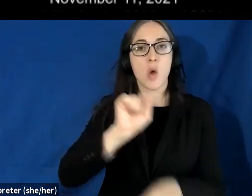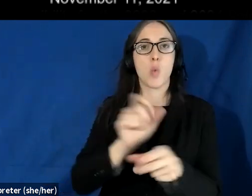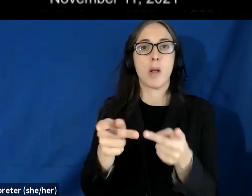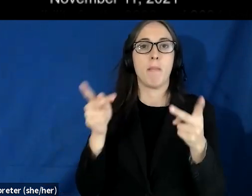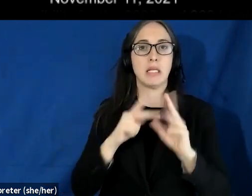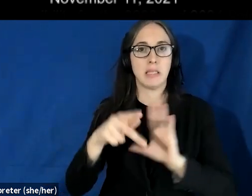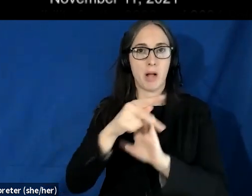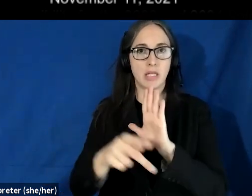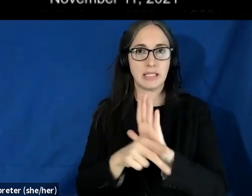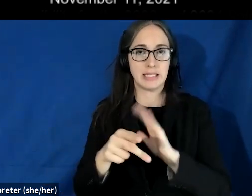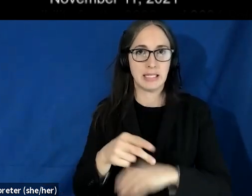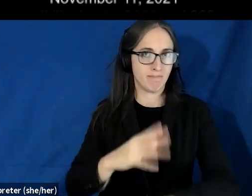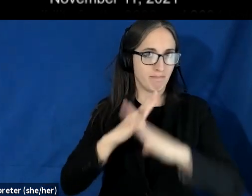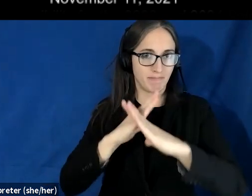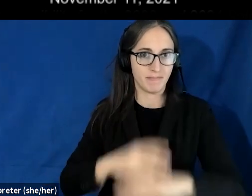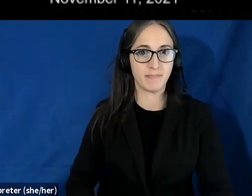not.